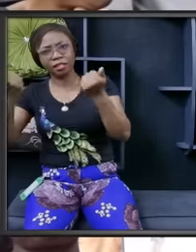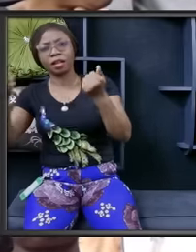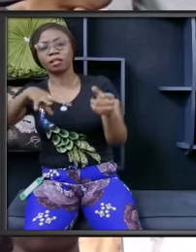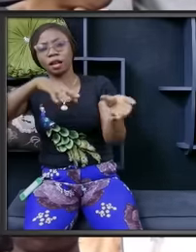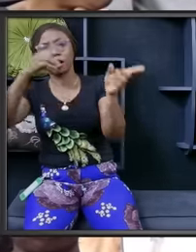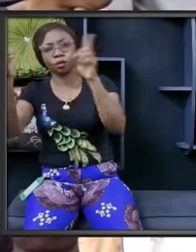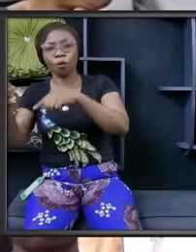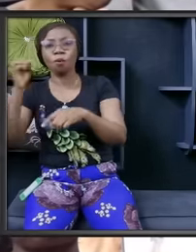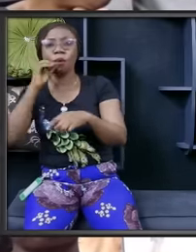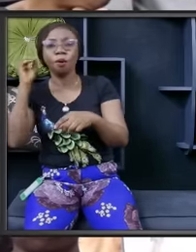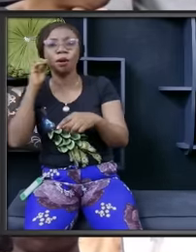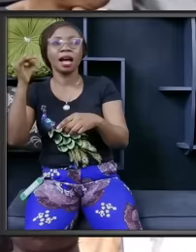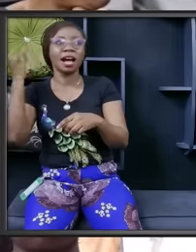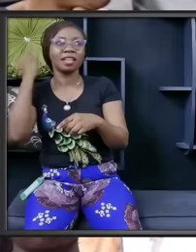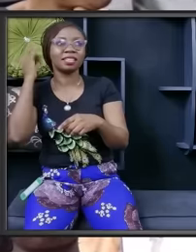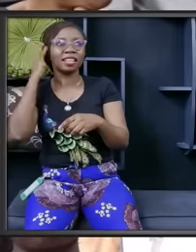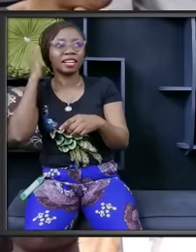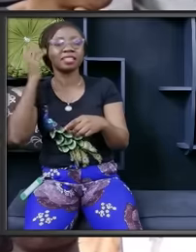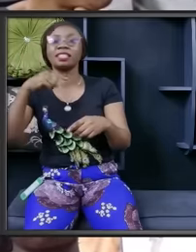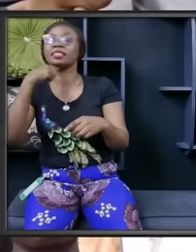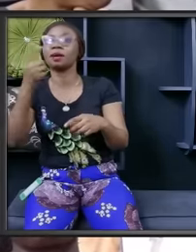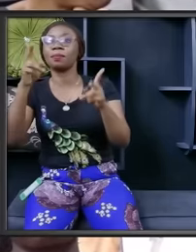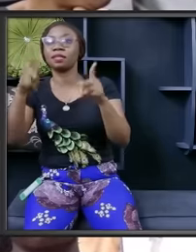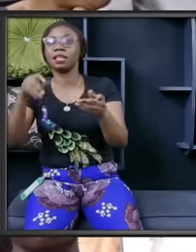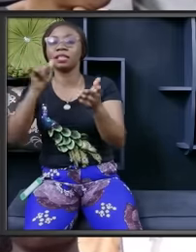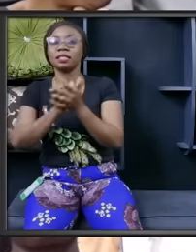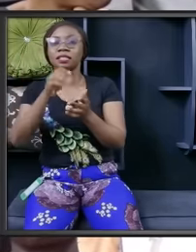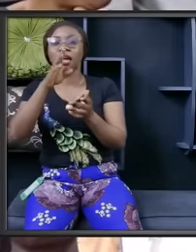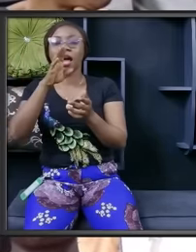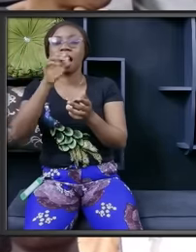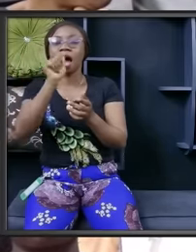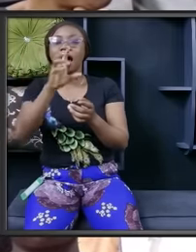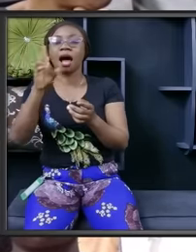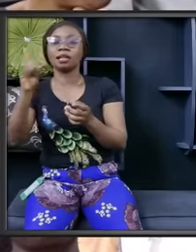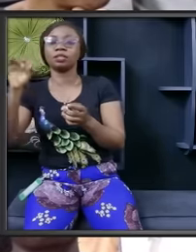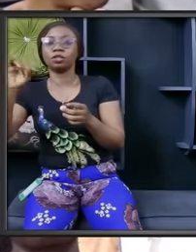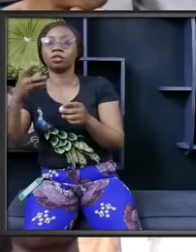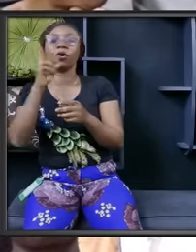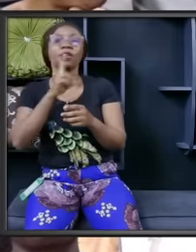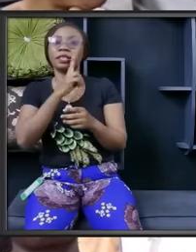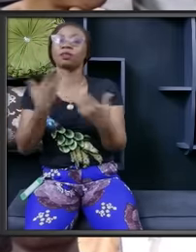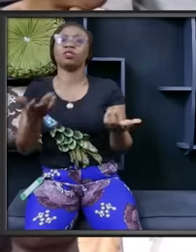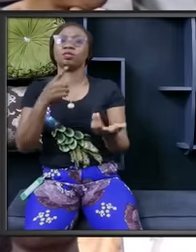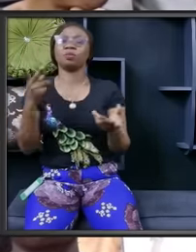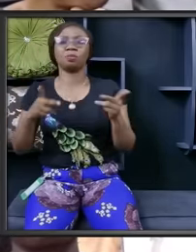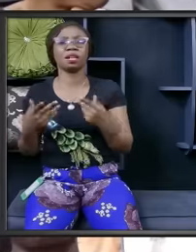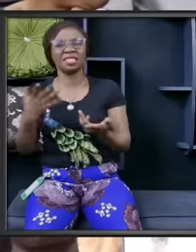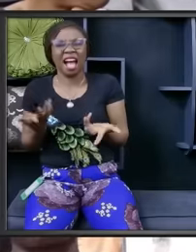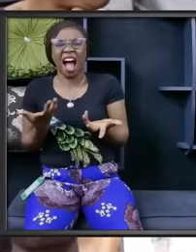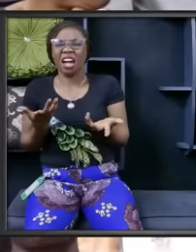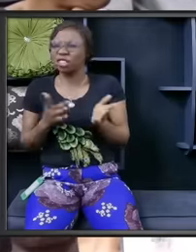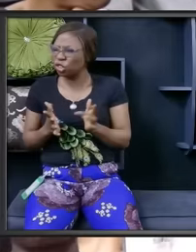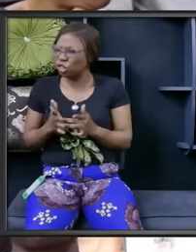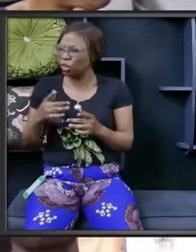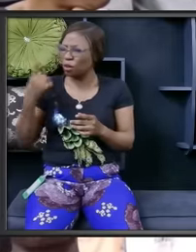In the tent, at the here, at the, in the tell somebody, say, this addict should serve. So now they try, I say, Jesus, for my ear.